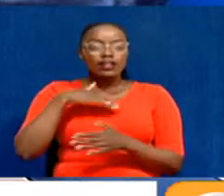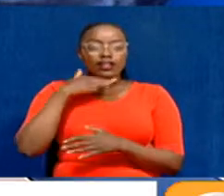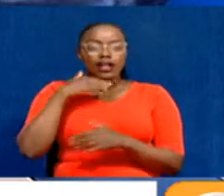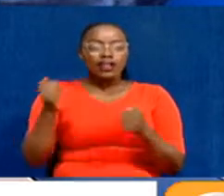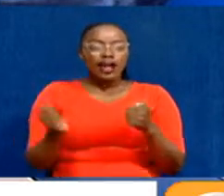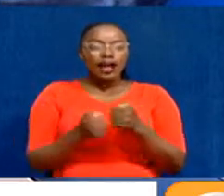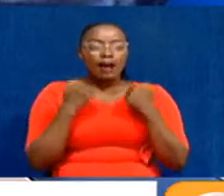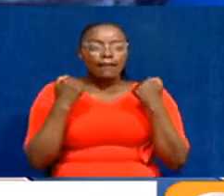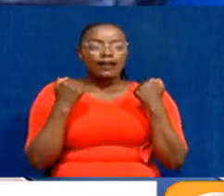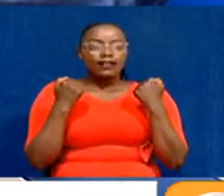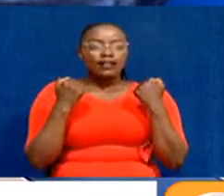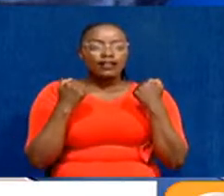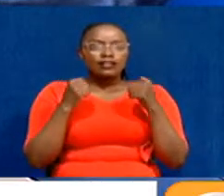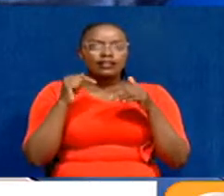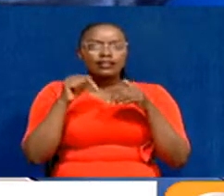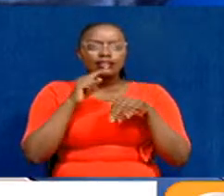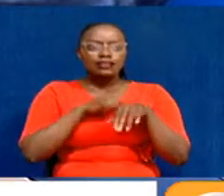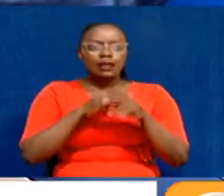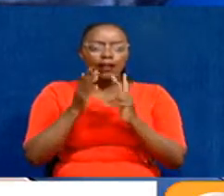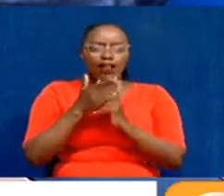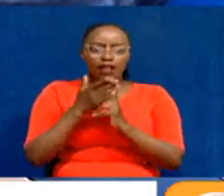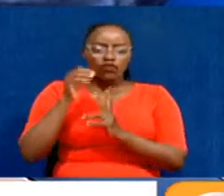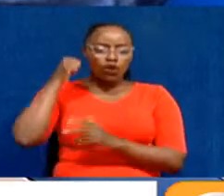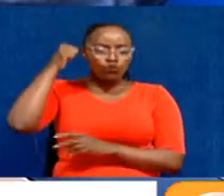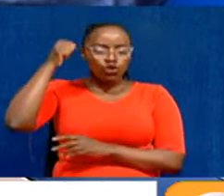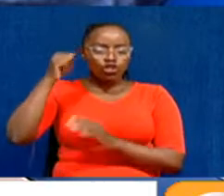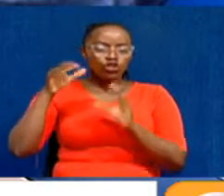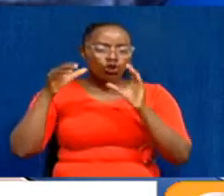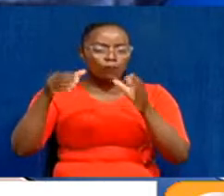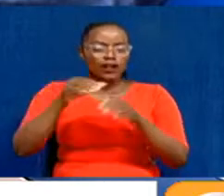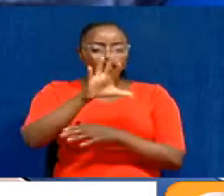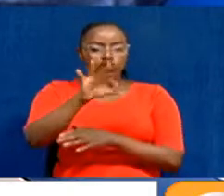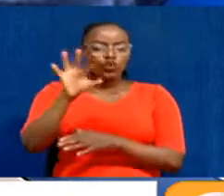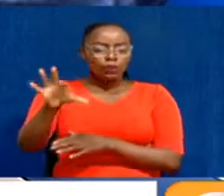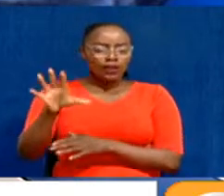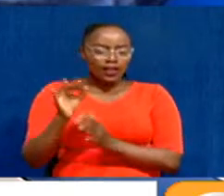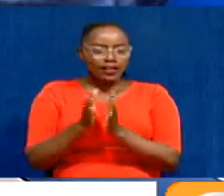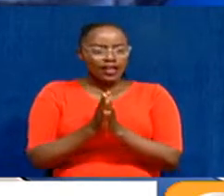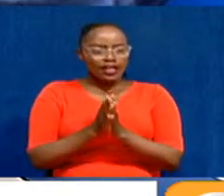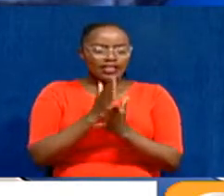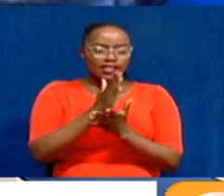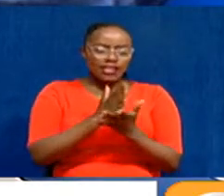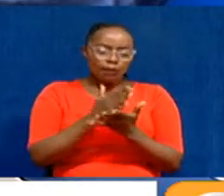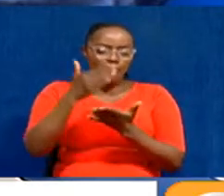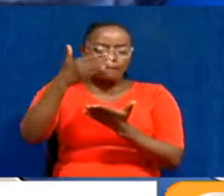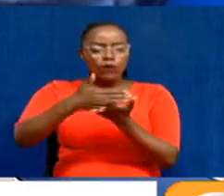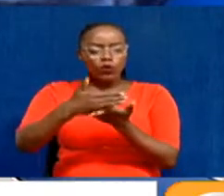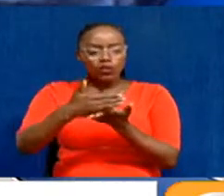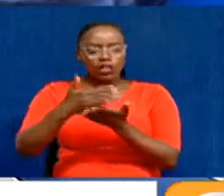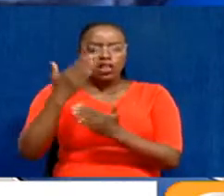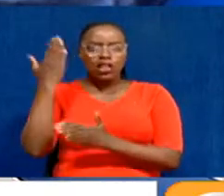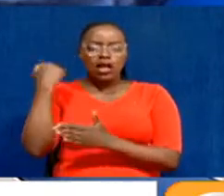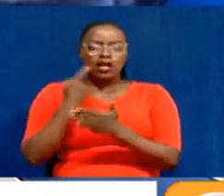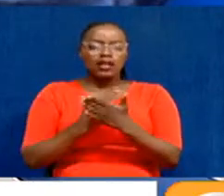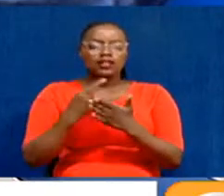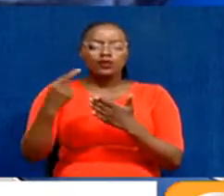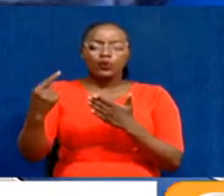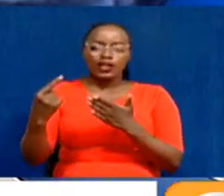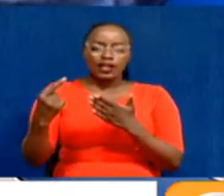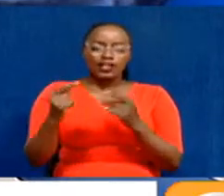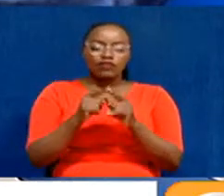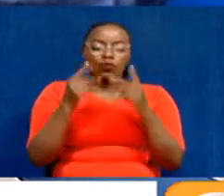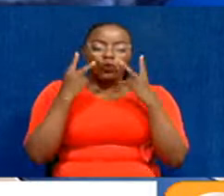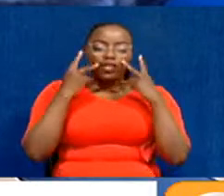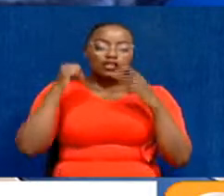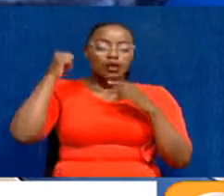death came deep in the middle of political party nominations and somewhat put a pause. Over the last week, you've not